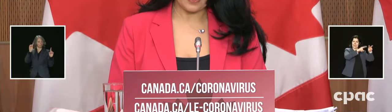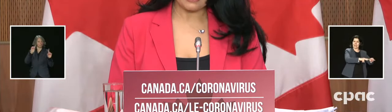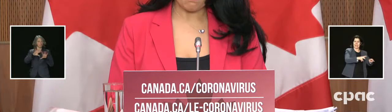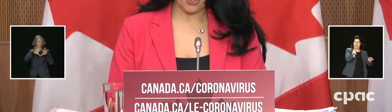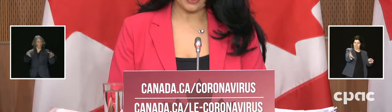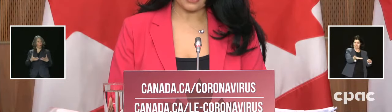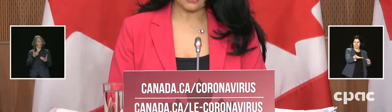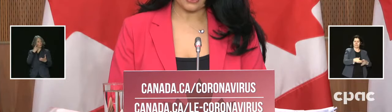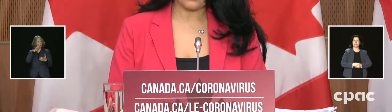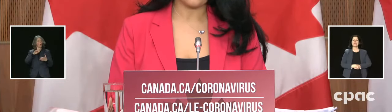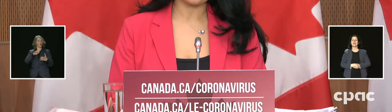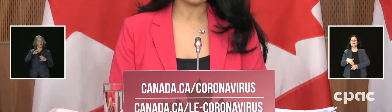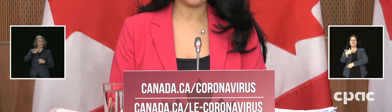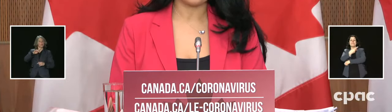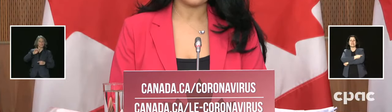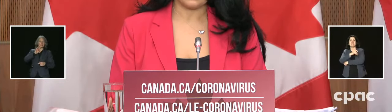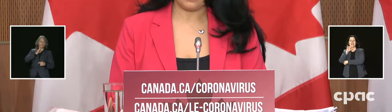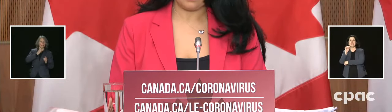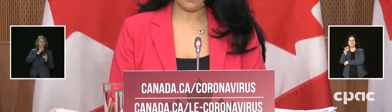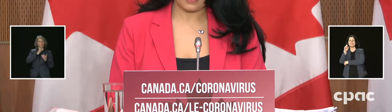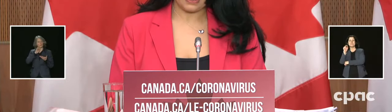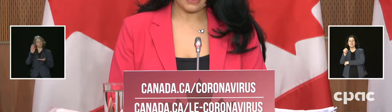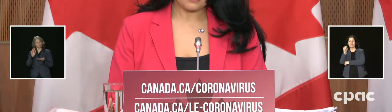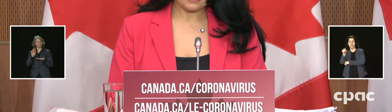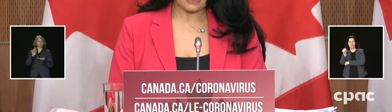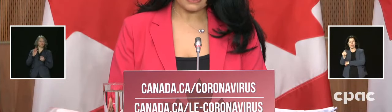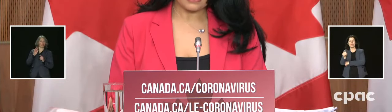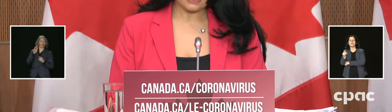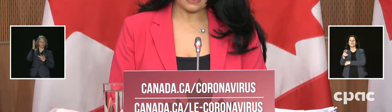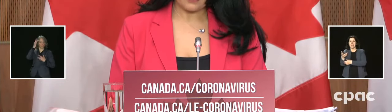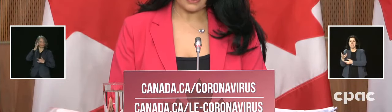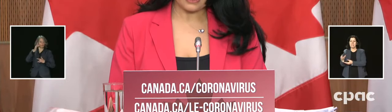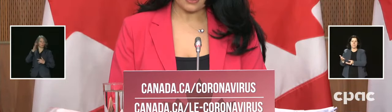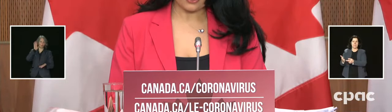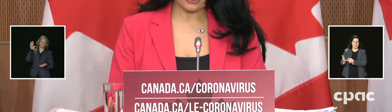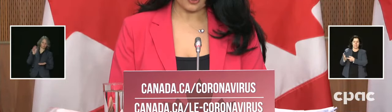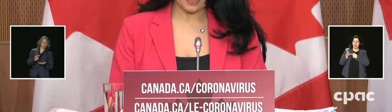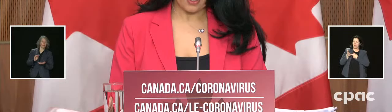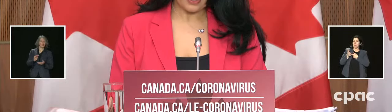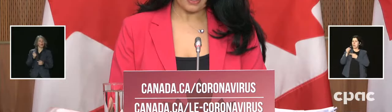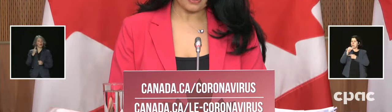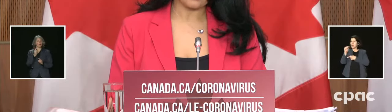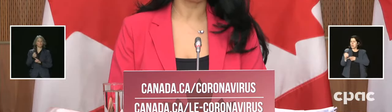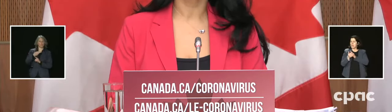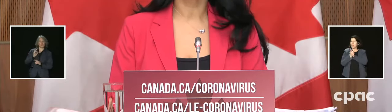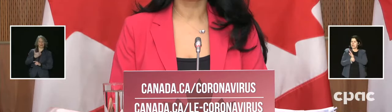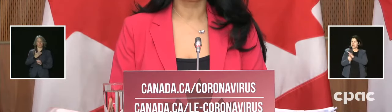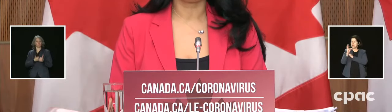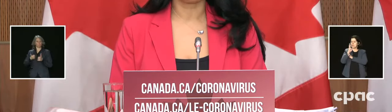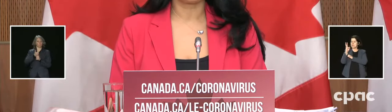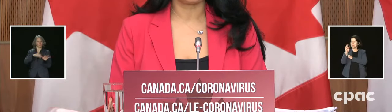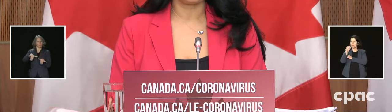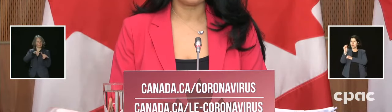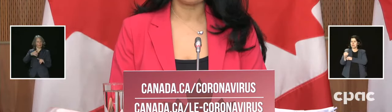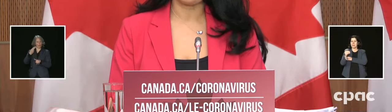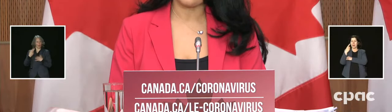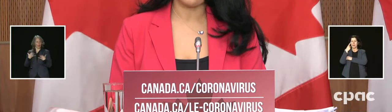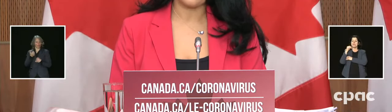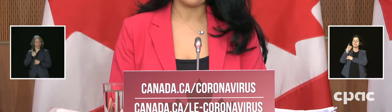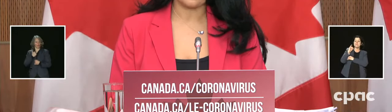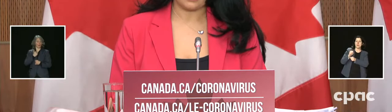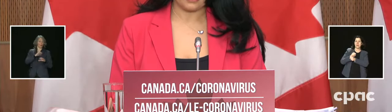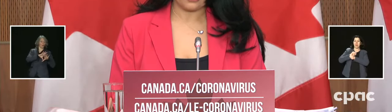in preventing moderate to severe COVID-19. This exceeds the efficacy standards issued by Health Canada, the World Health Organization,